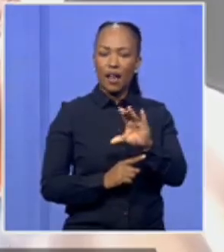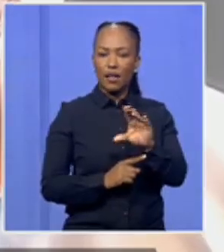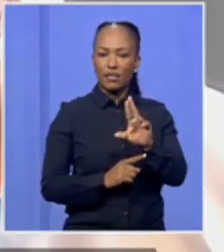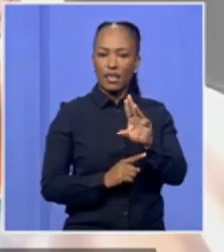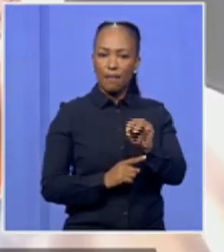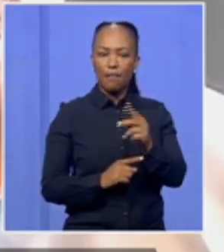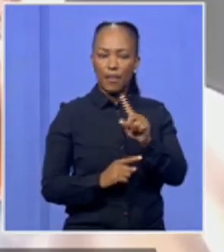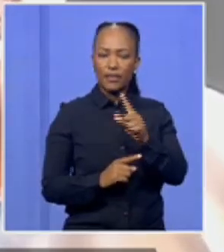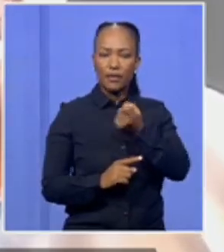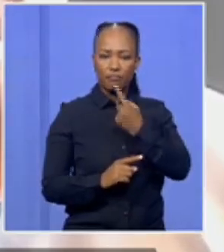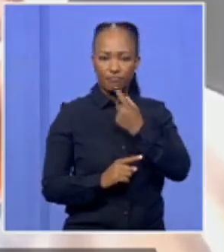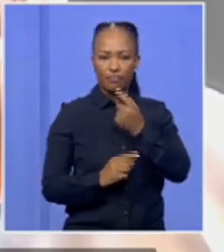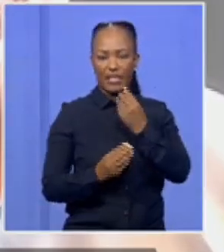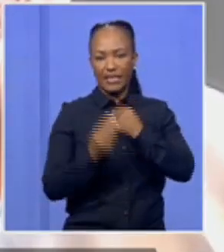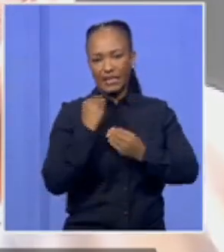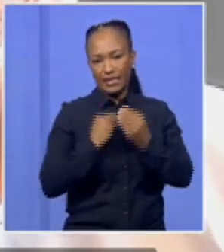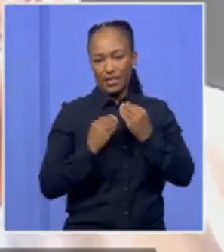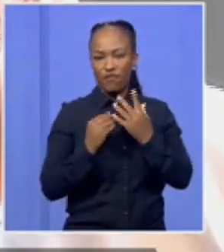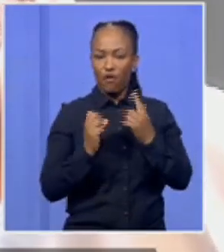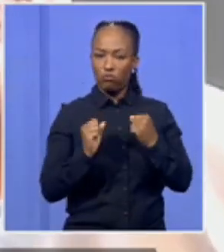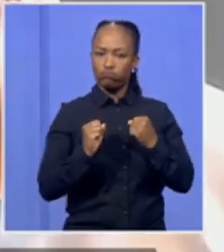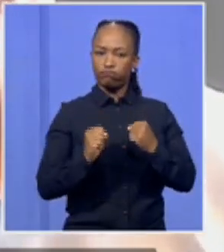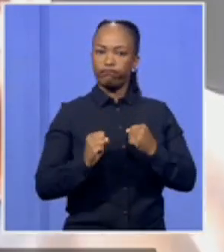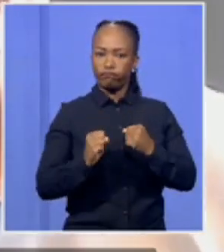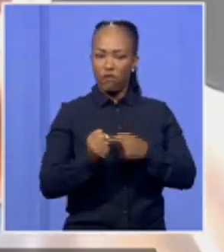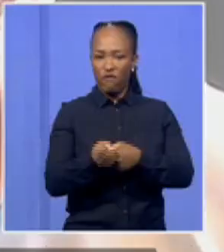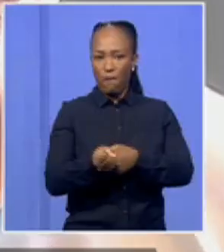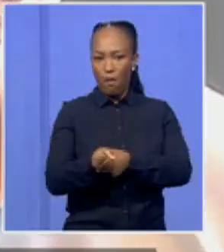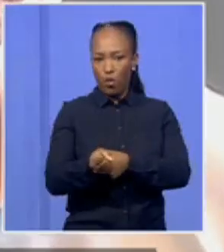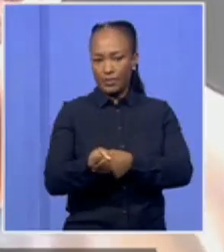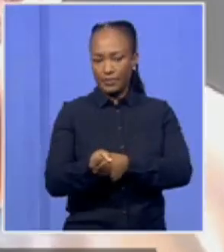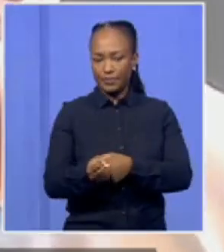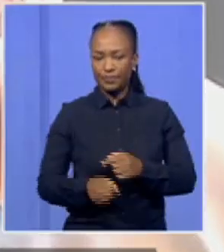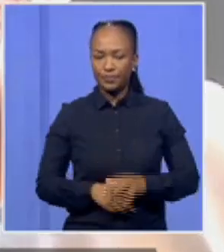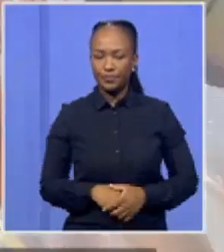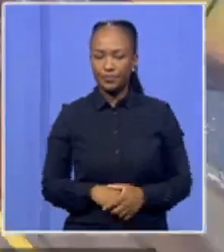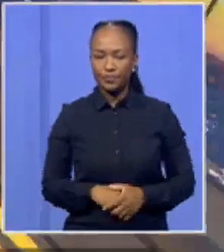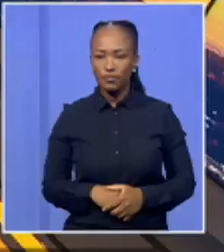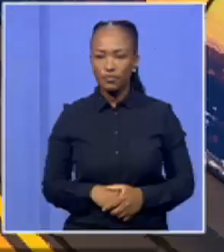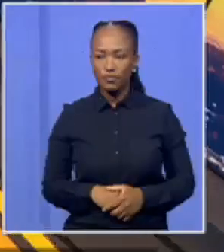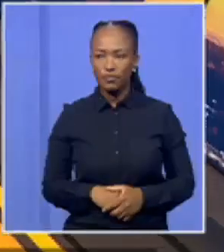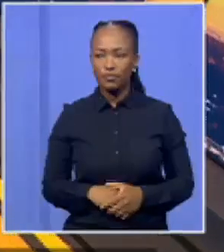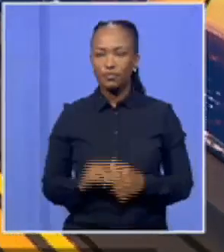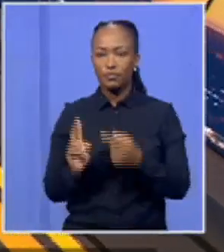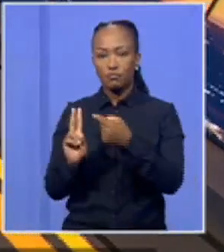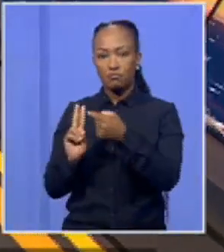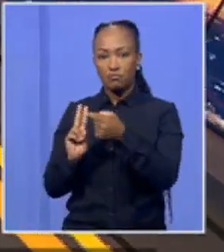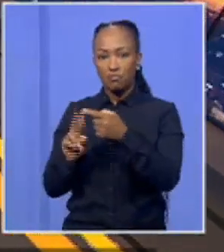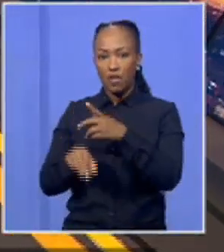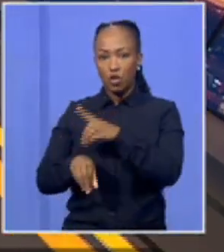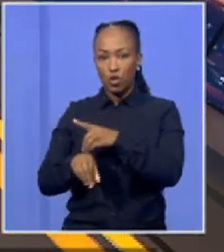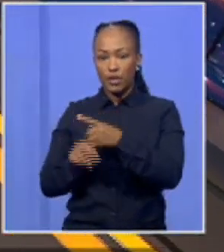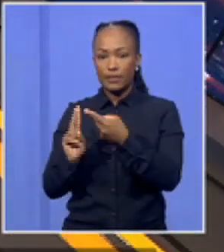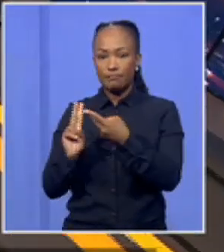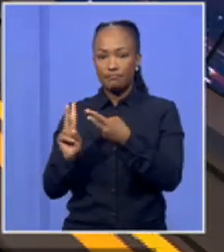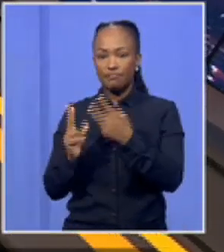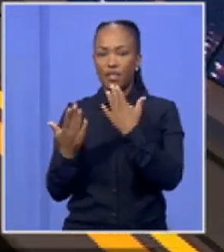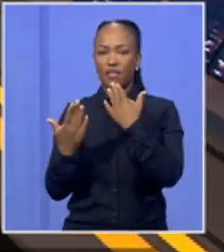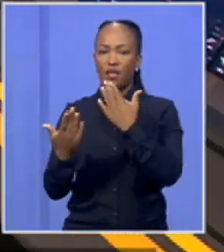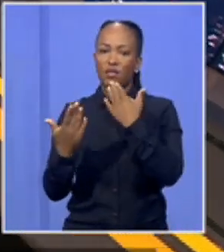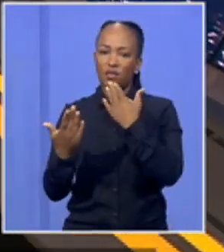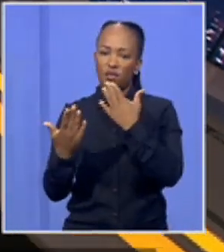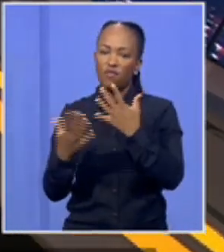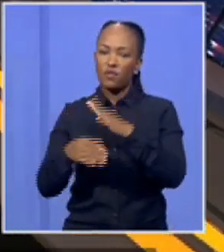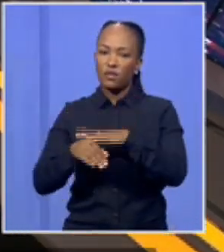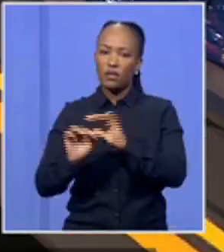skeleton and their bones. Dr. Rzewuski as well as Dr. Koopman, thank you so much for your time here this morning, just enlightening us